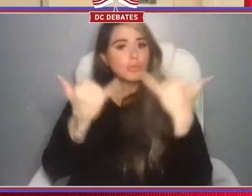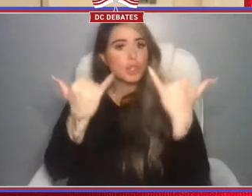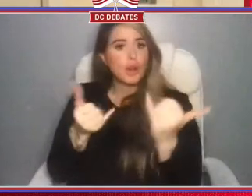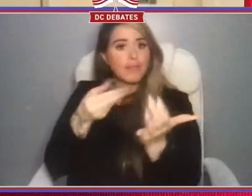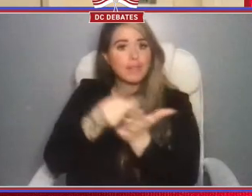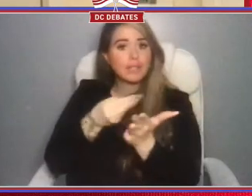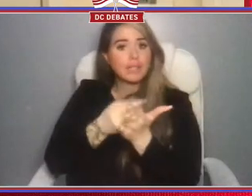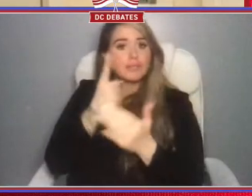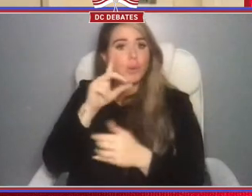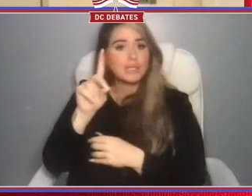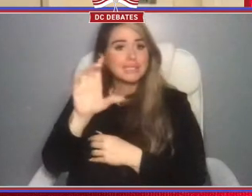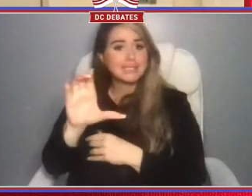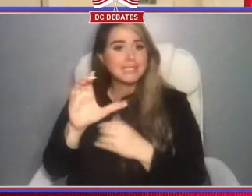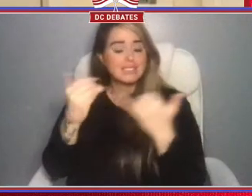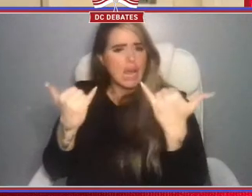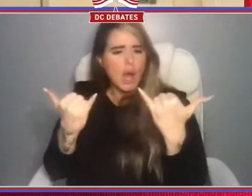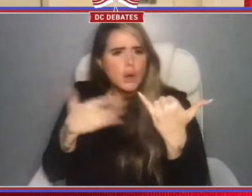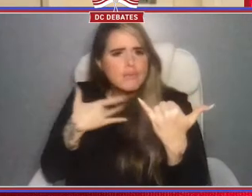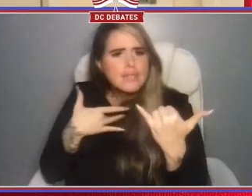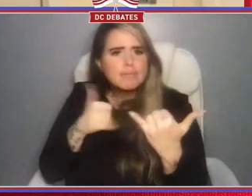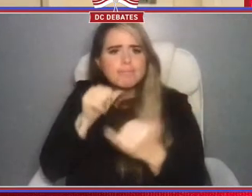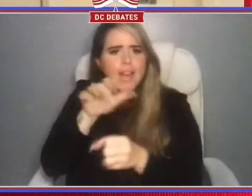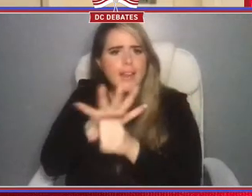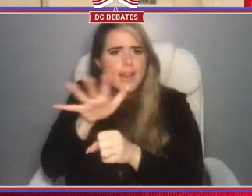not sufficiently addressing? You have 1 minute.